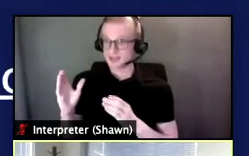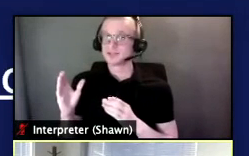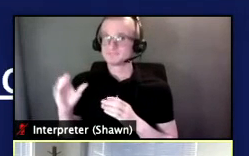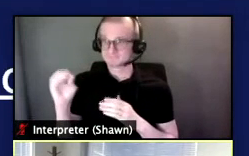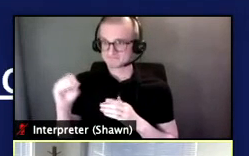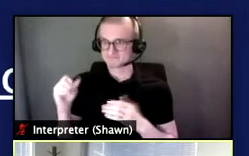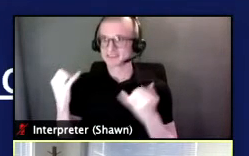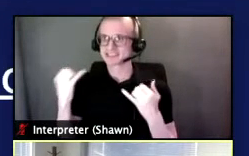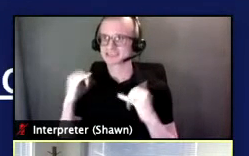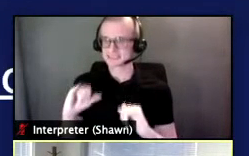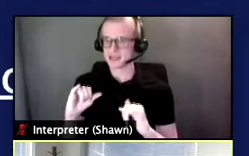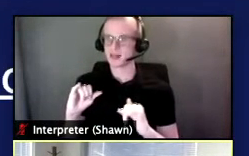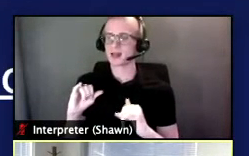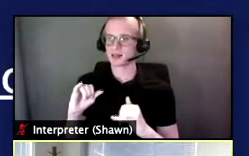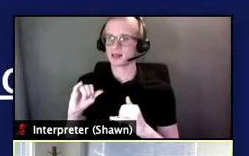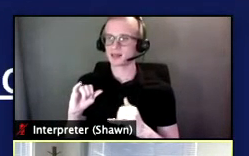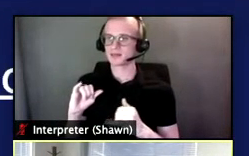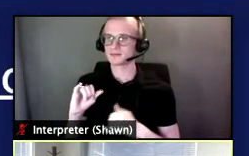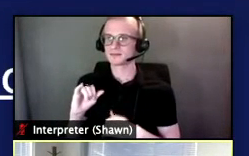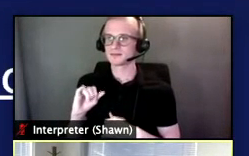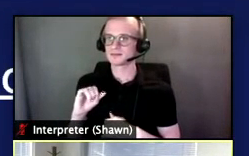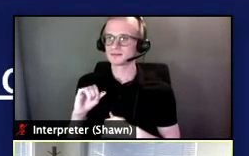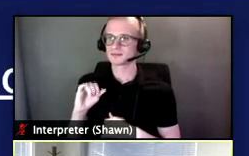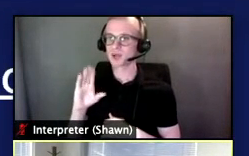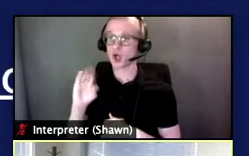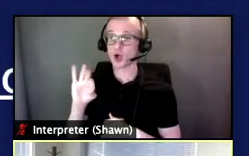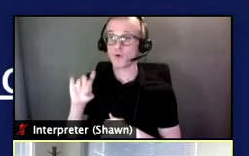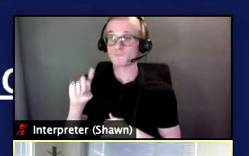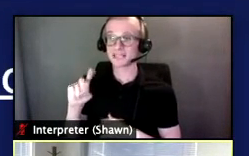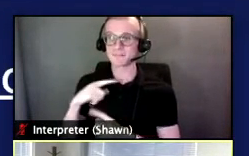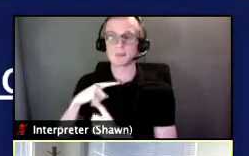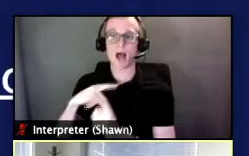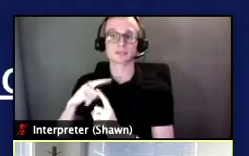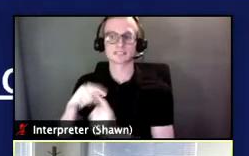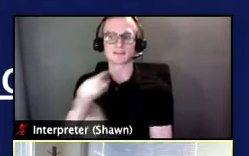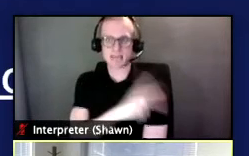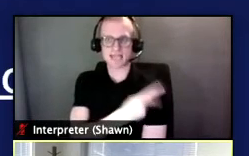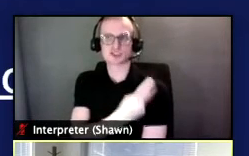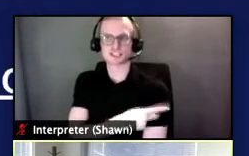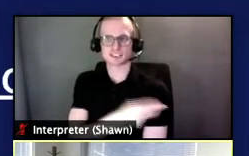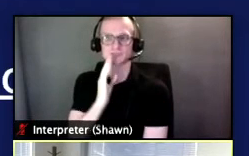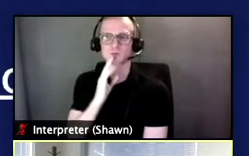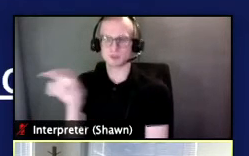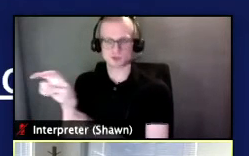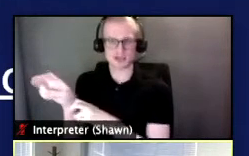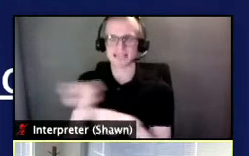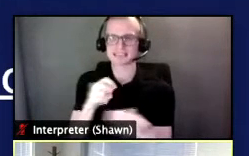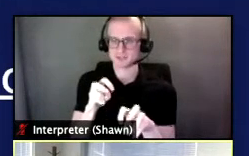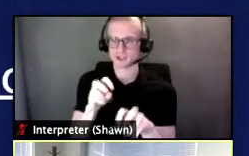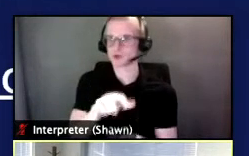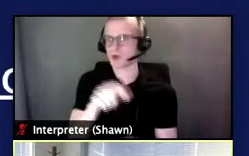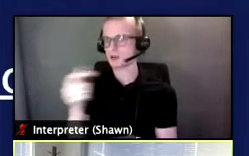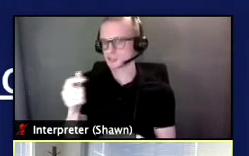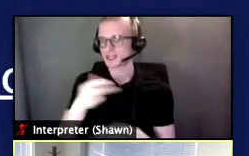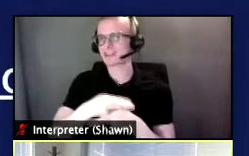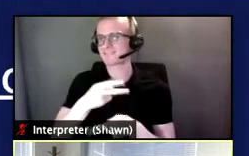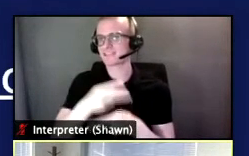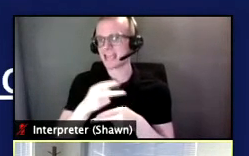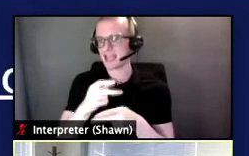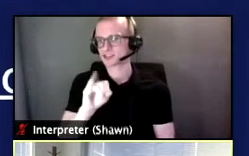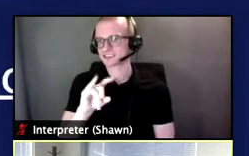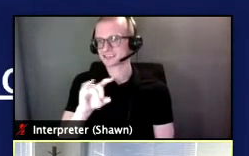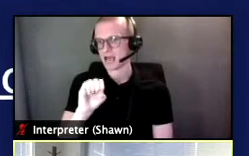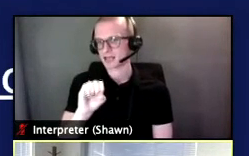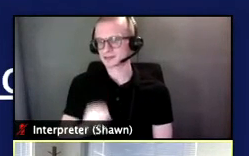take those COVID positive patients for the alternative care sites. We have looked at